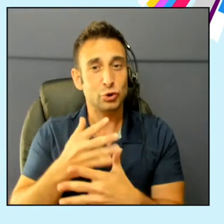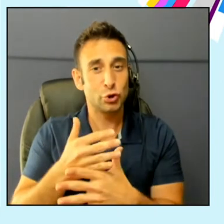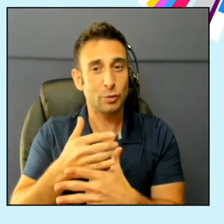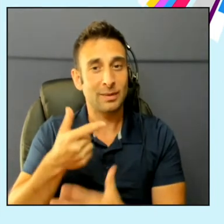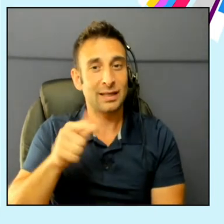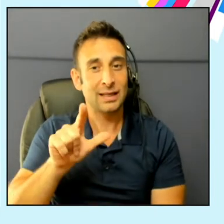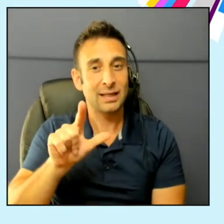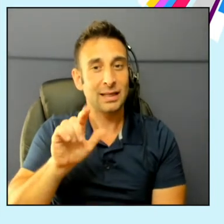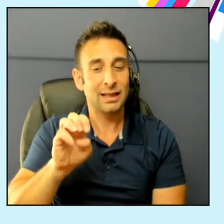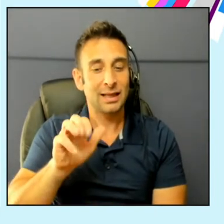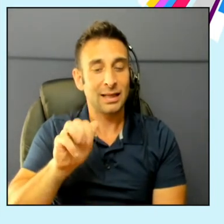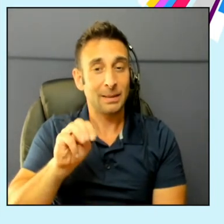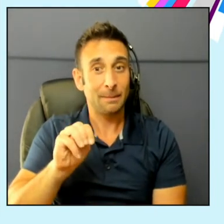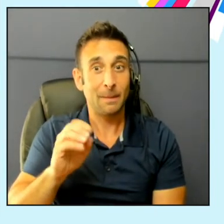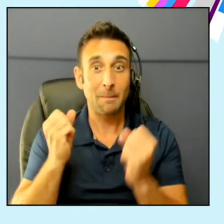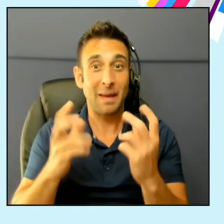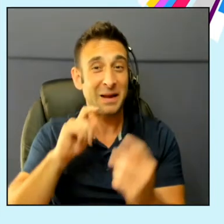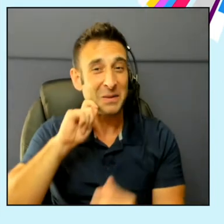many cool colleagues I have.